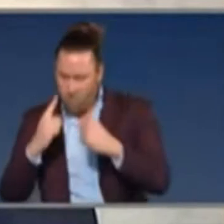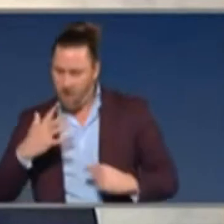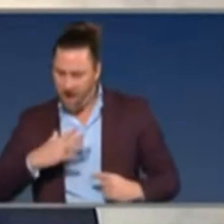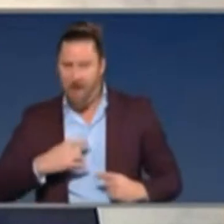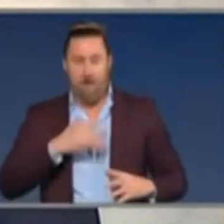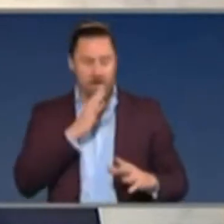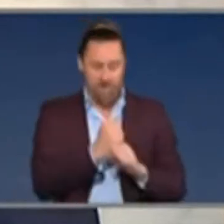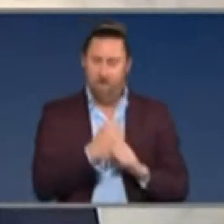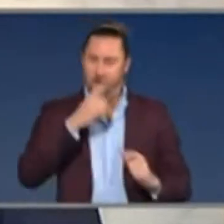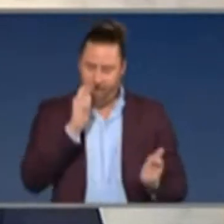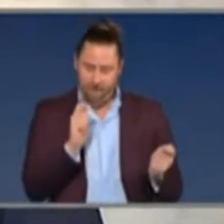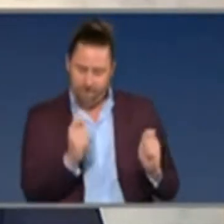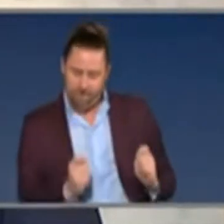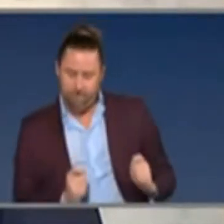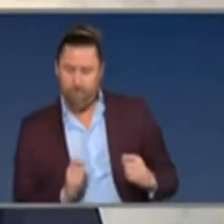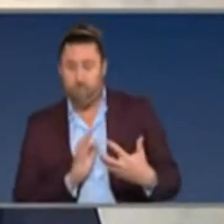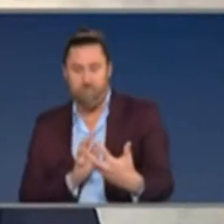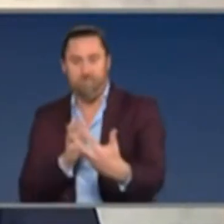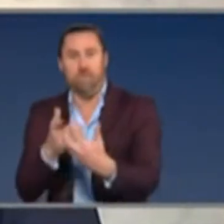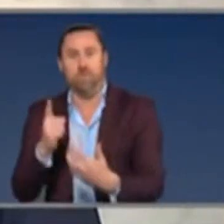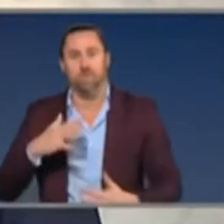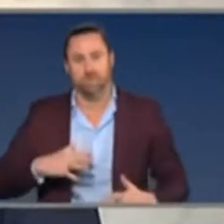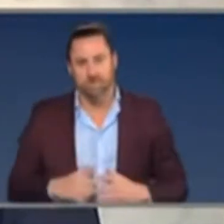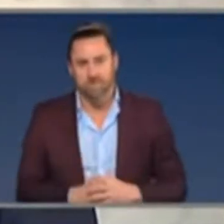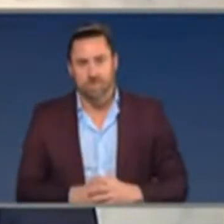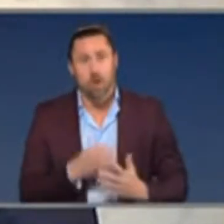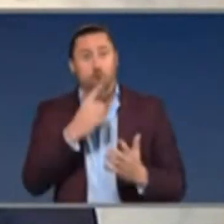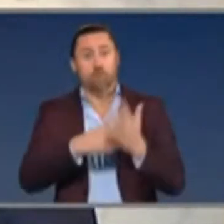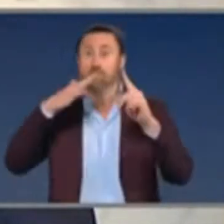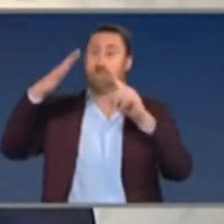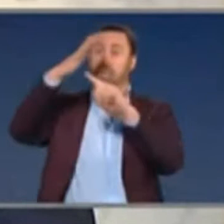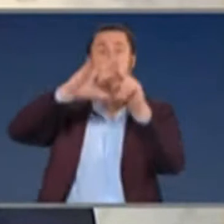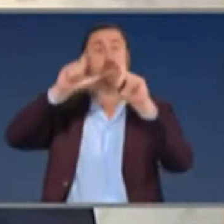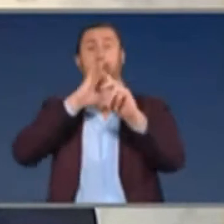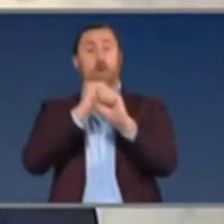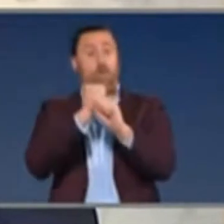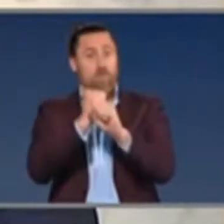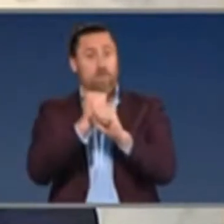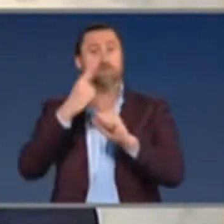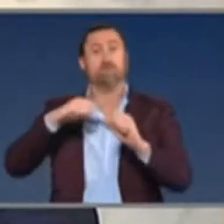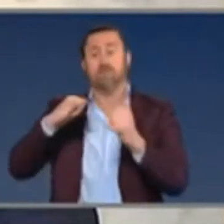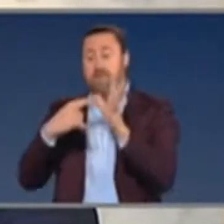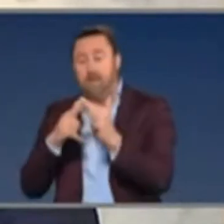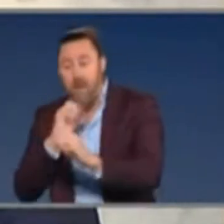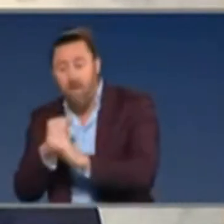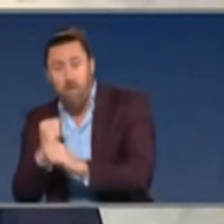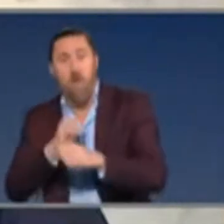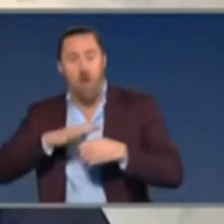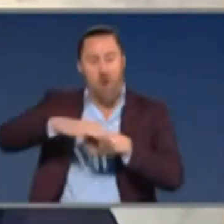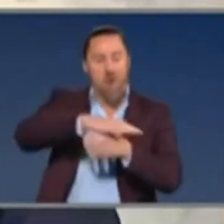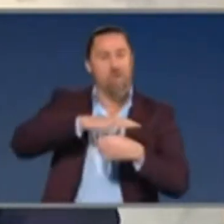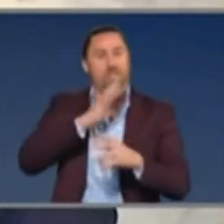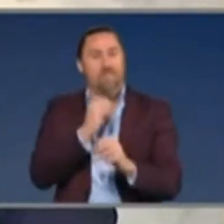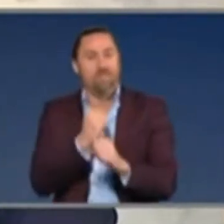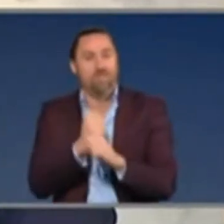involve transforming the way in which government agencies at every level, including local government, work with Indigenous Australians.